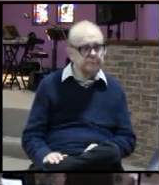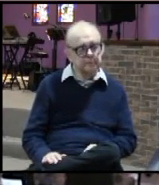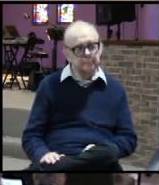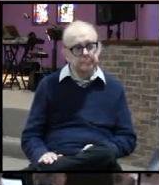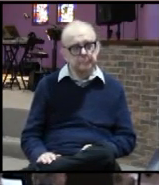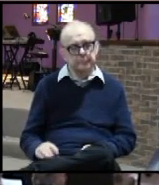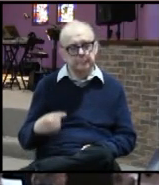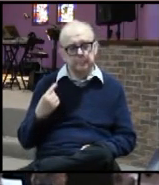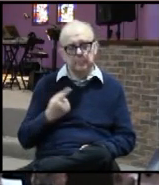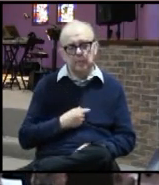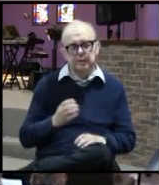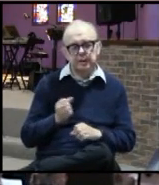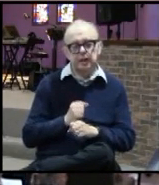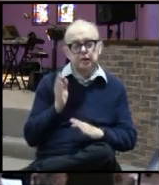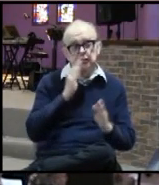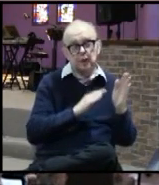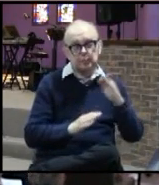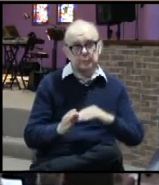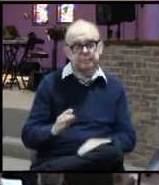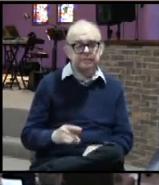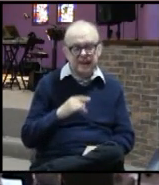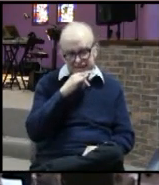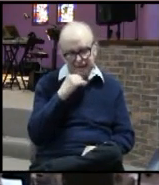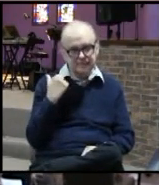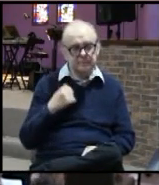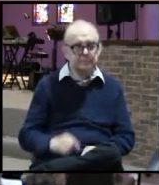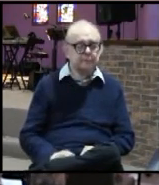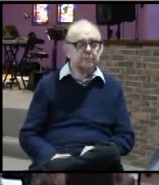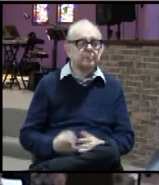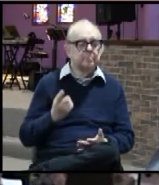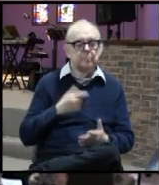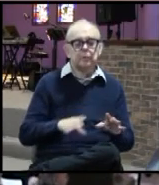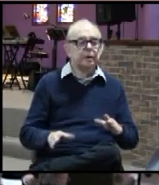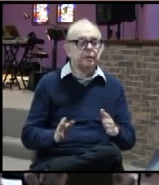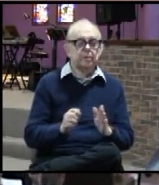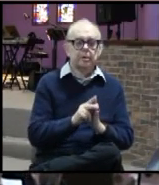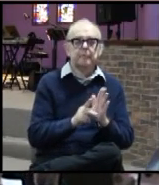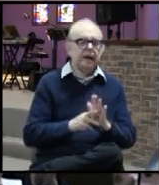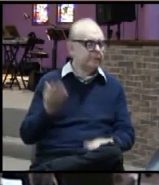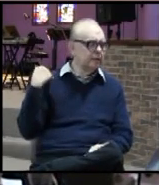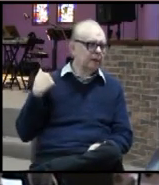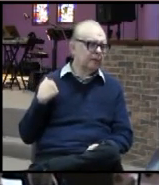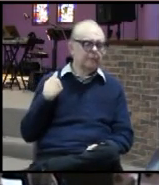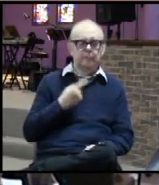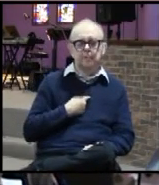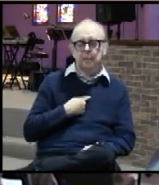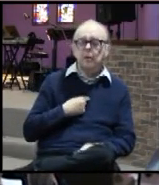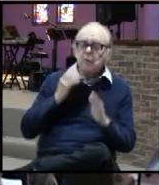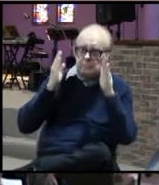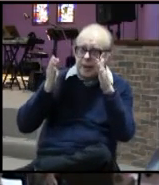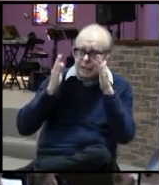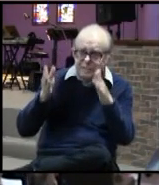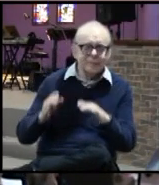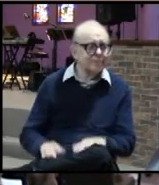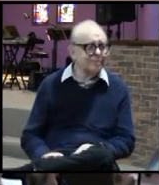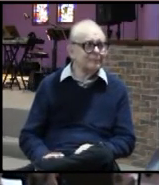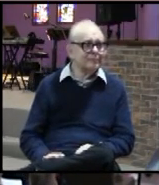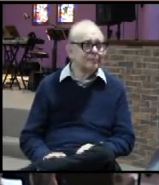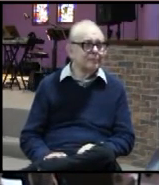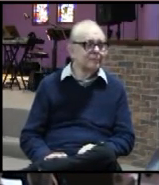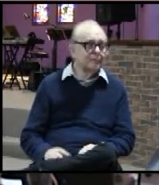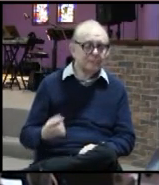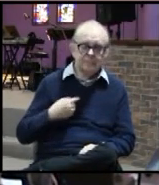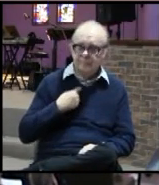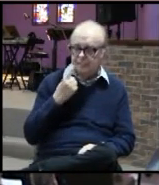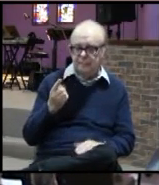we were always getting into trouble. What are you doing back there? Hey, we're paying attention. I can